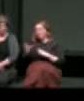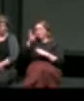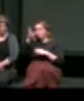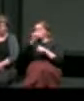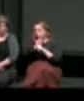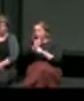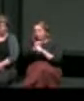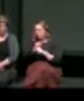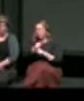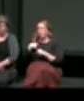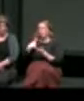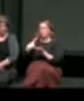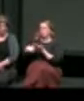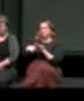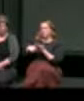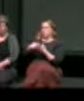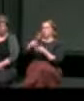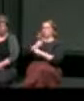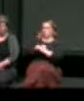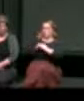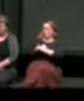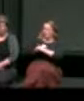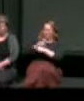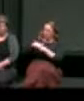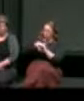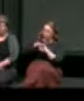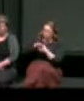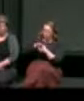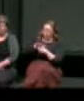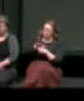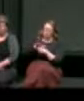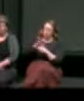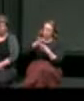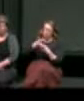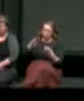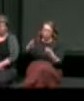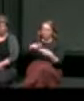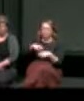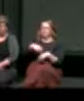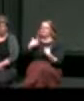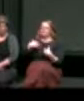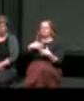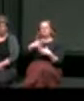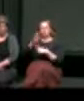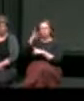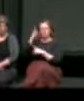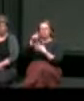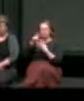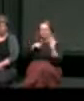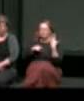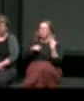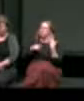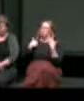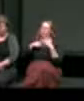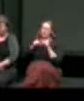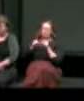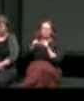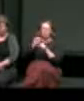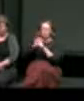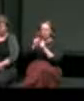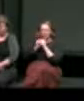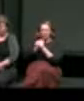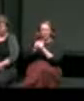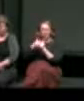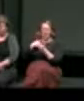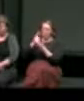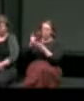We talked about the protection of the local resources, the chuckery, some trees in the area. So just continuing to work with them. We have